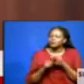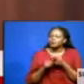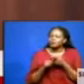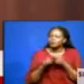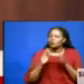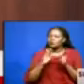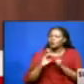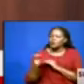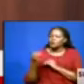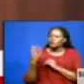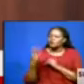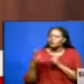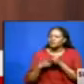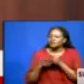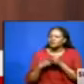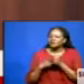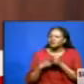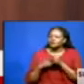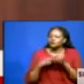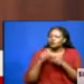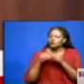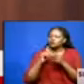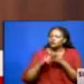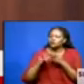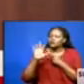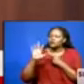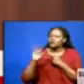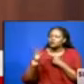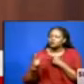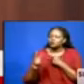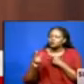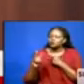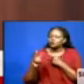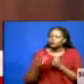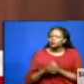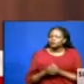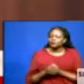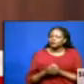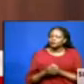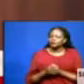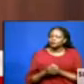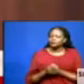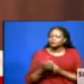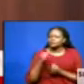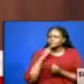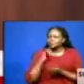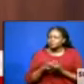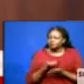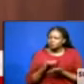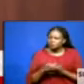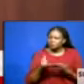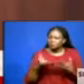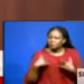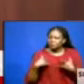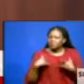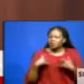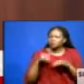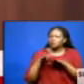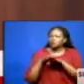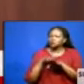to 47, all the way to 52. You said there was a slow